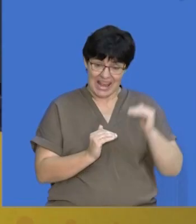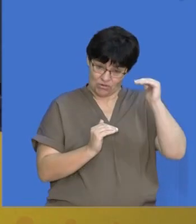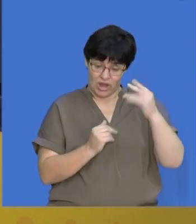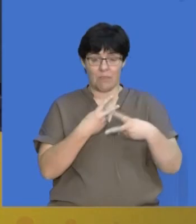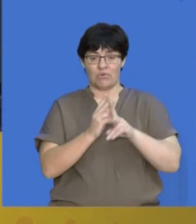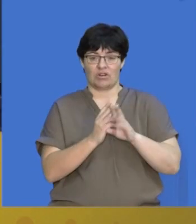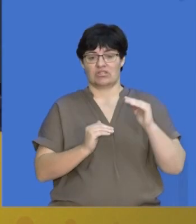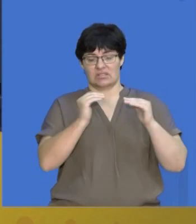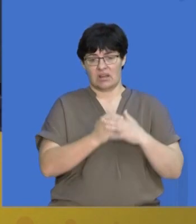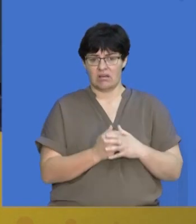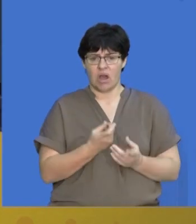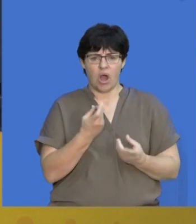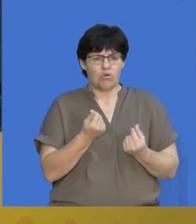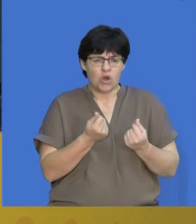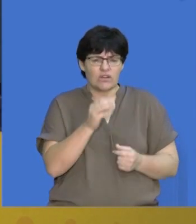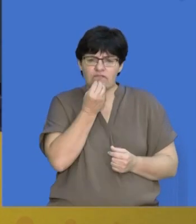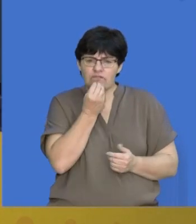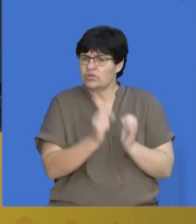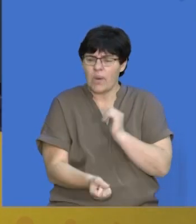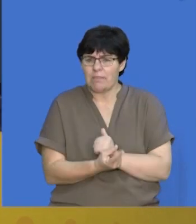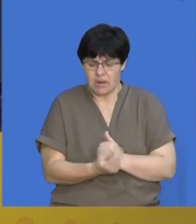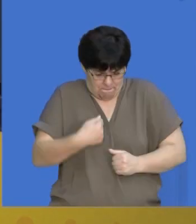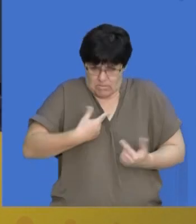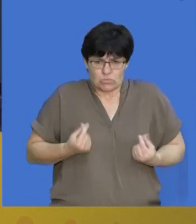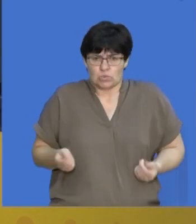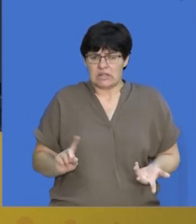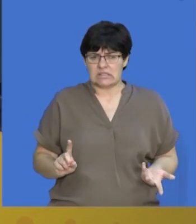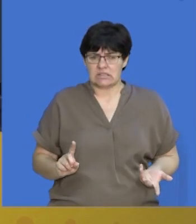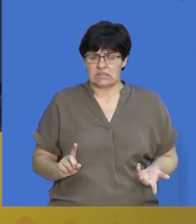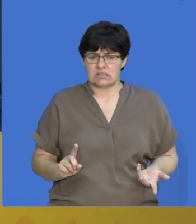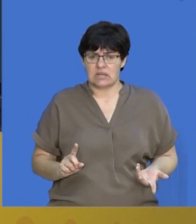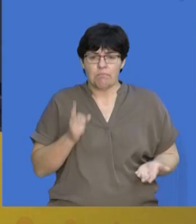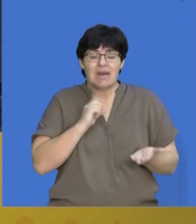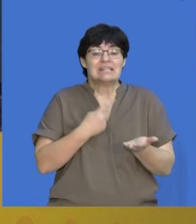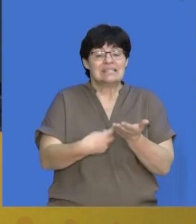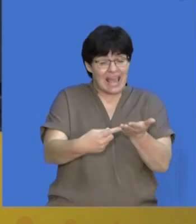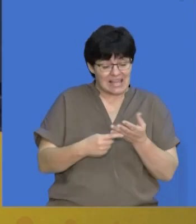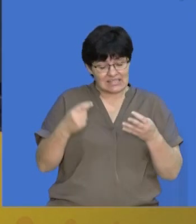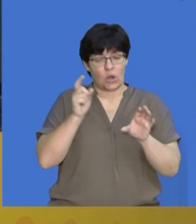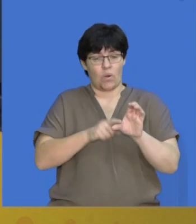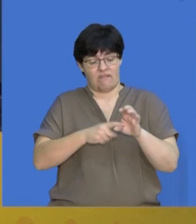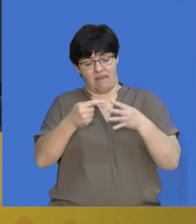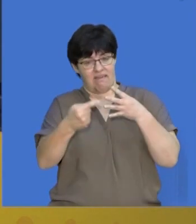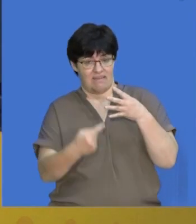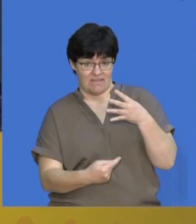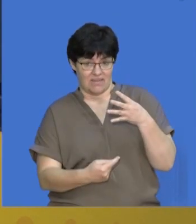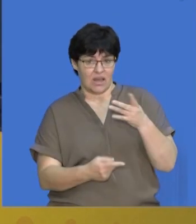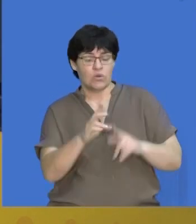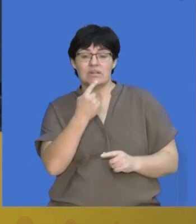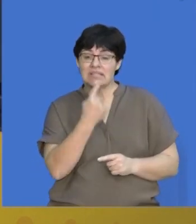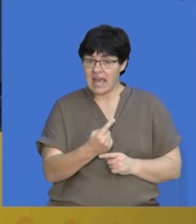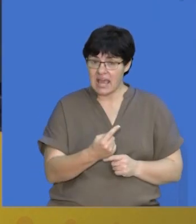question. What happened to the cost of food? What am I going to do? I'm going to talk about my qualifiers. Immediately, you should be talking